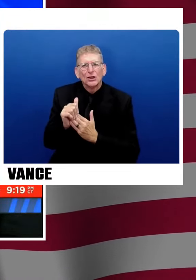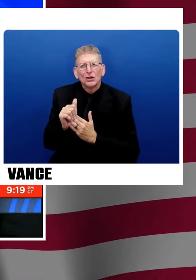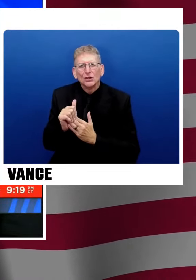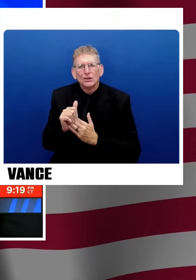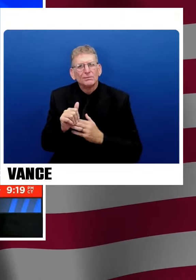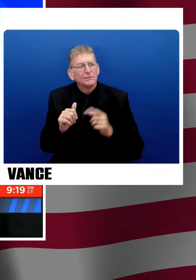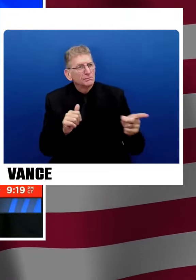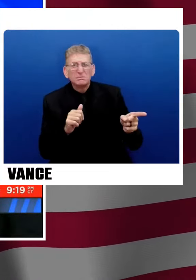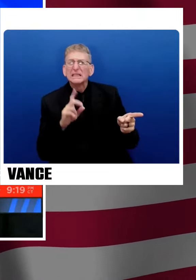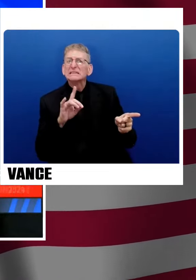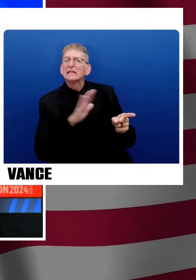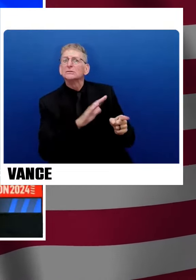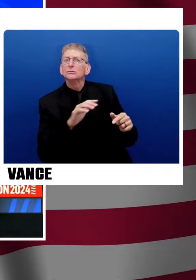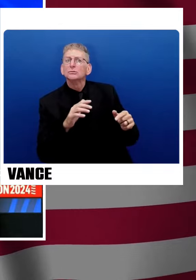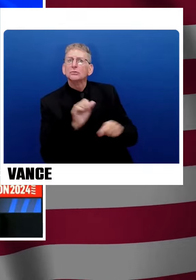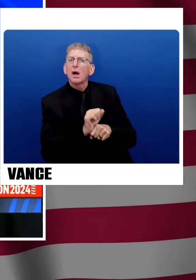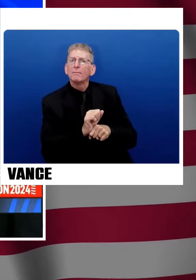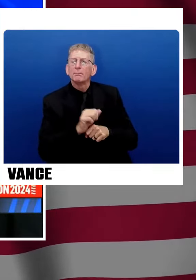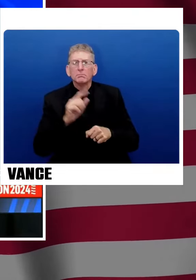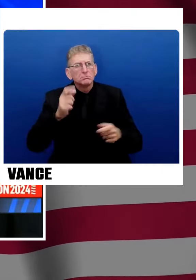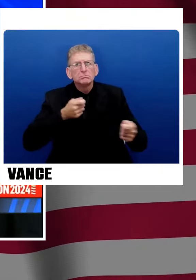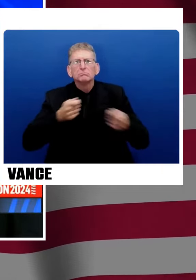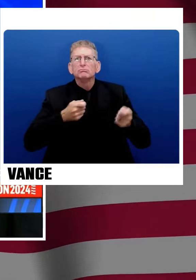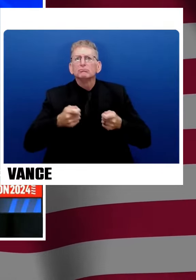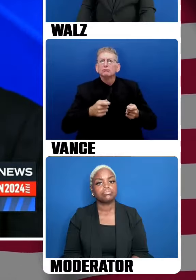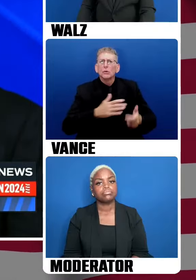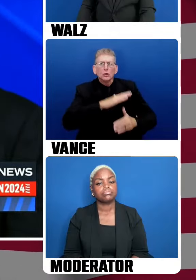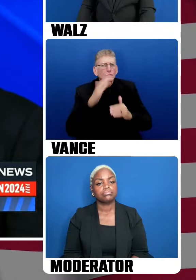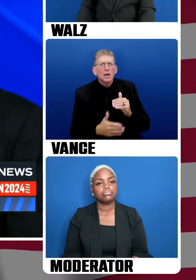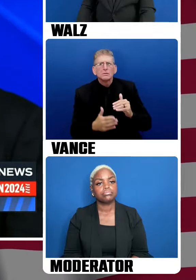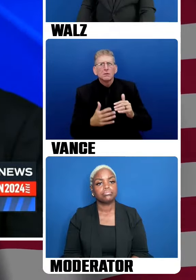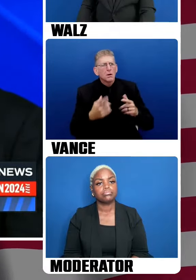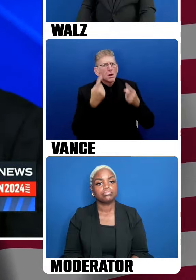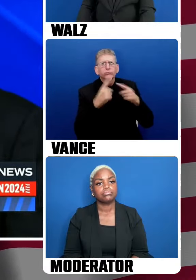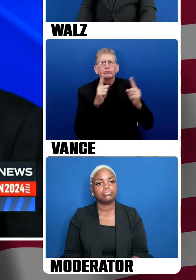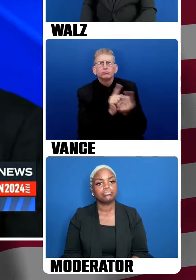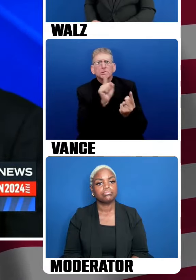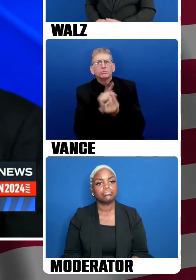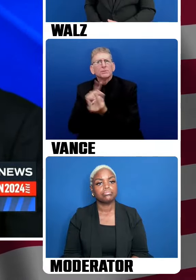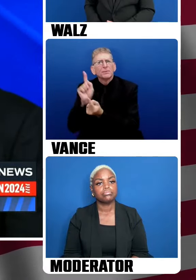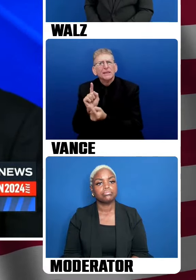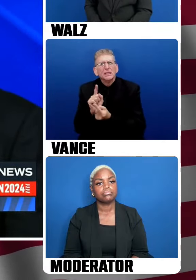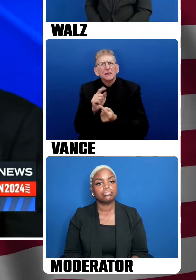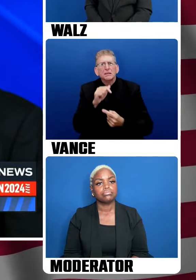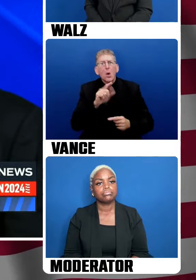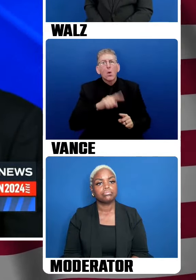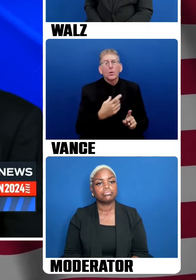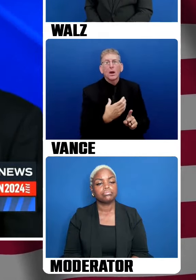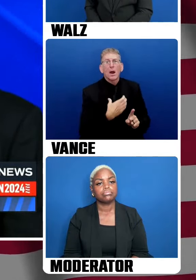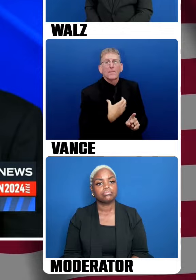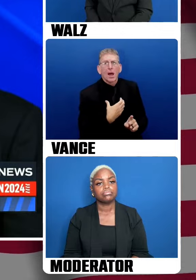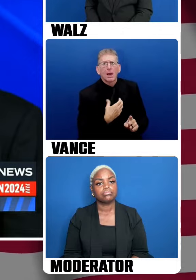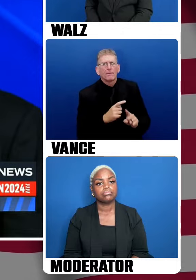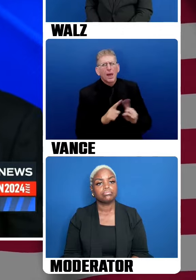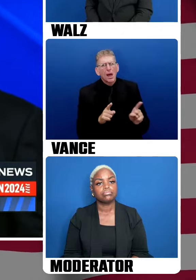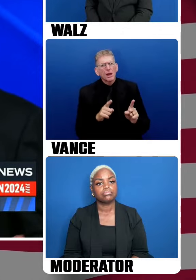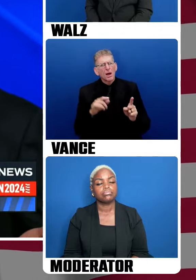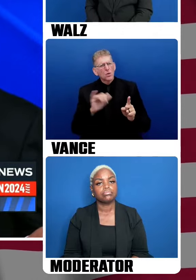not just complain about problems, but actually solve them. Governor, did enrollment under the Affordable Care Act go up under the Trump